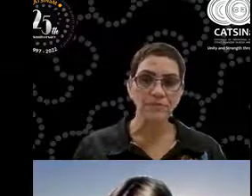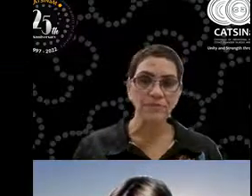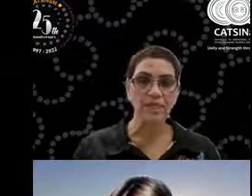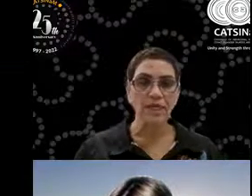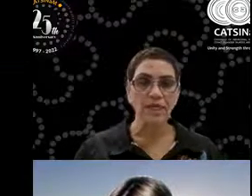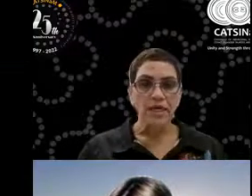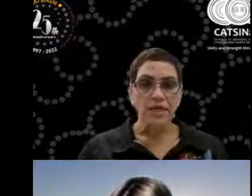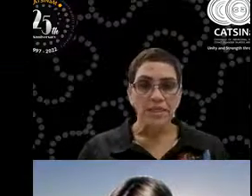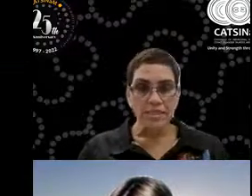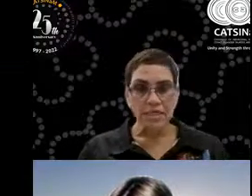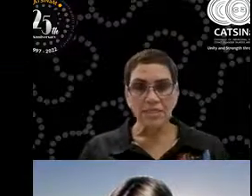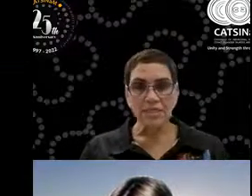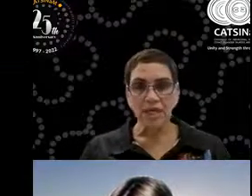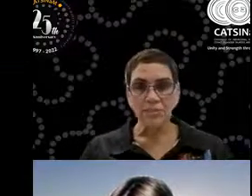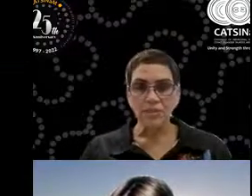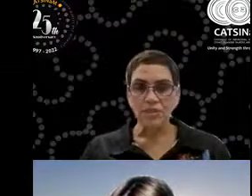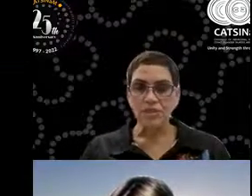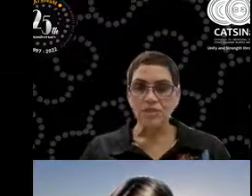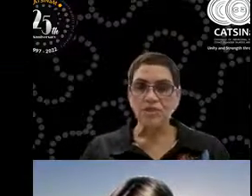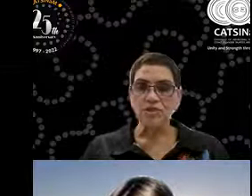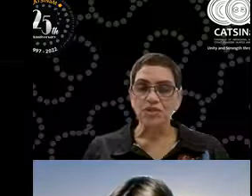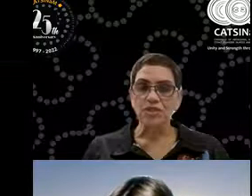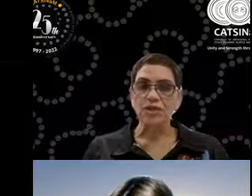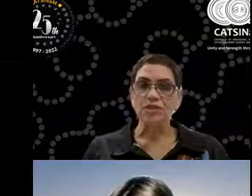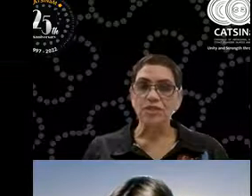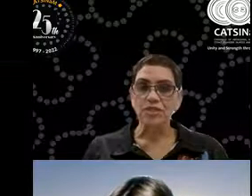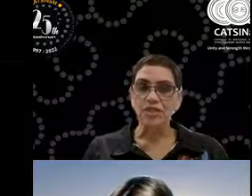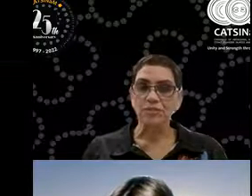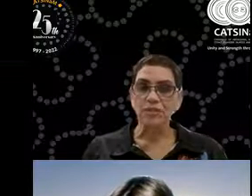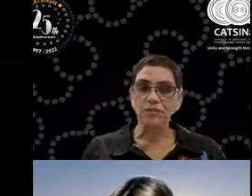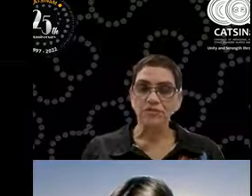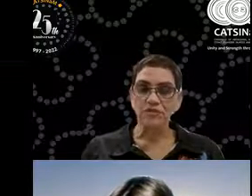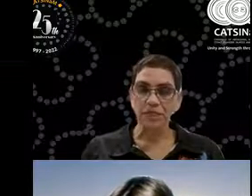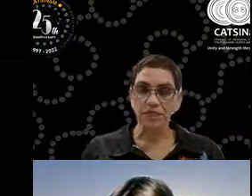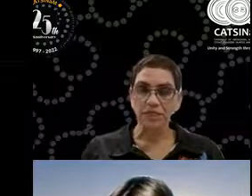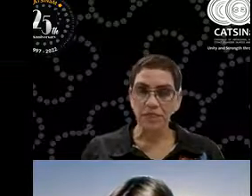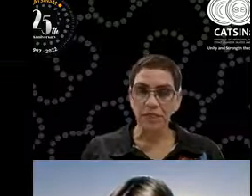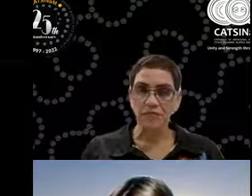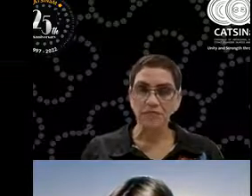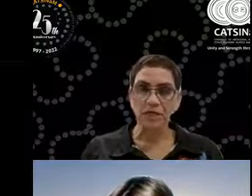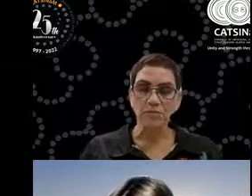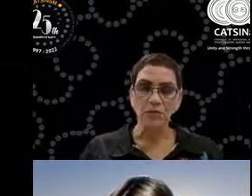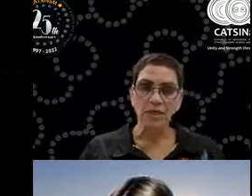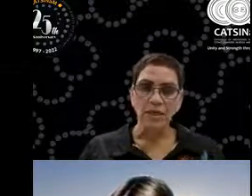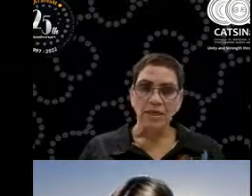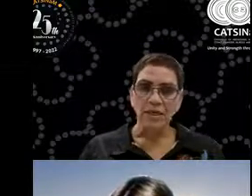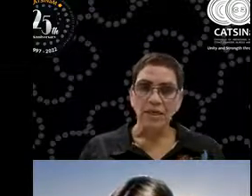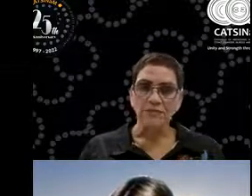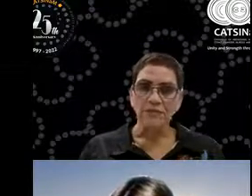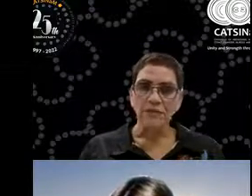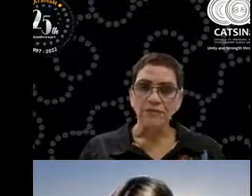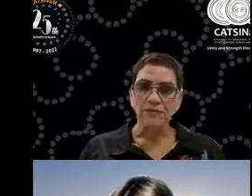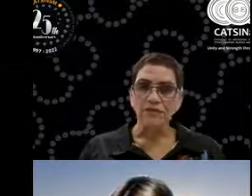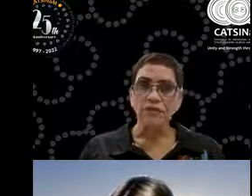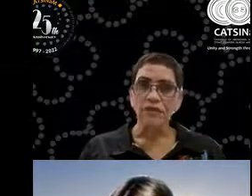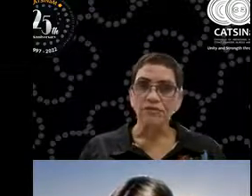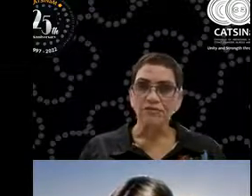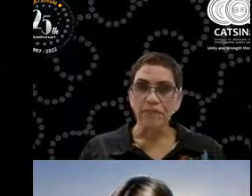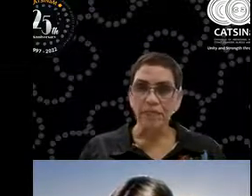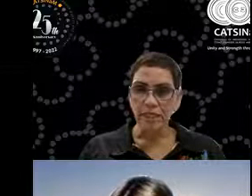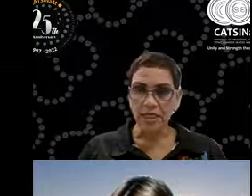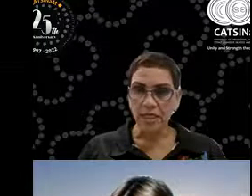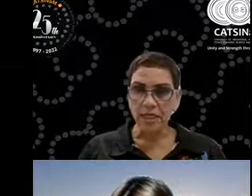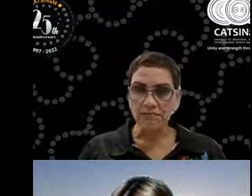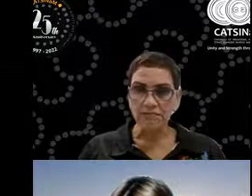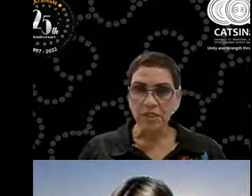Zealand. It extends the Aboriginal and Torres Strait Islander nursing and midwifery health curriculum framework. So if you're